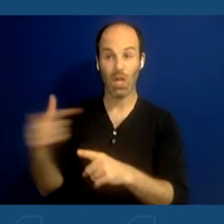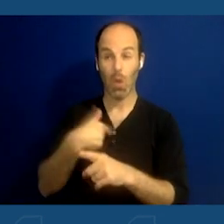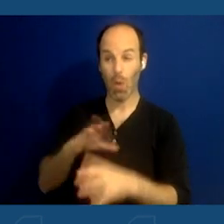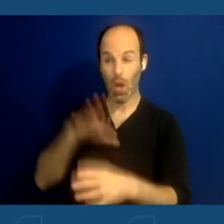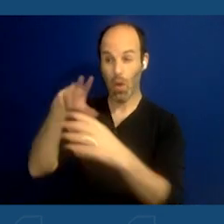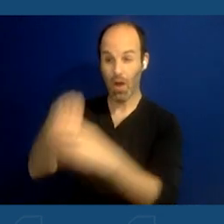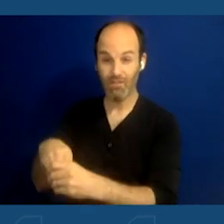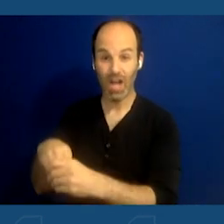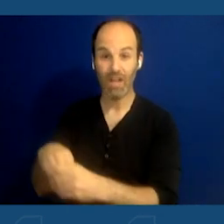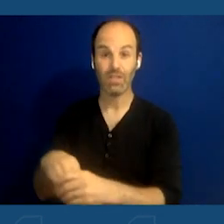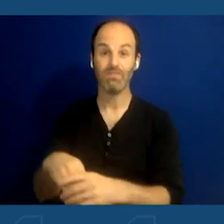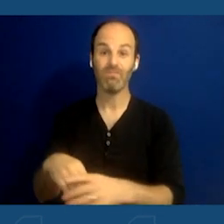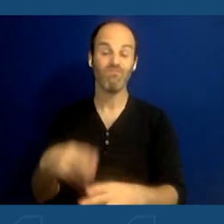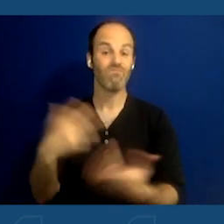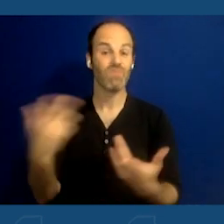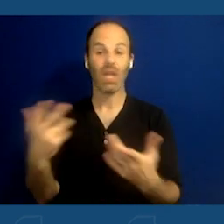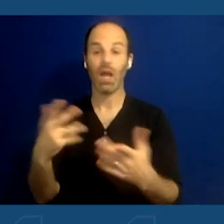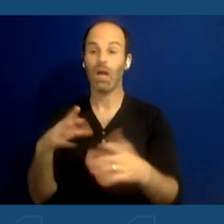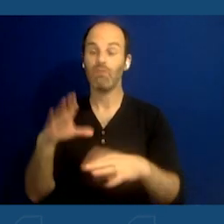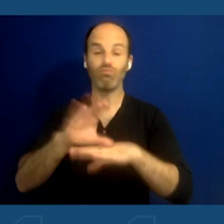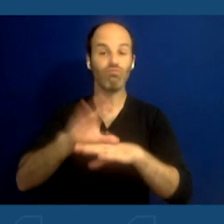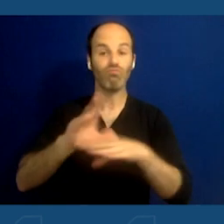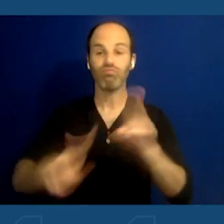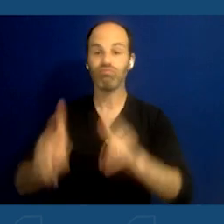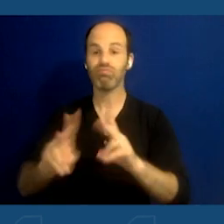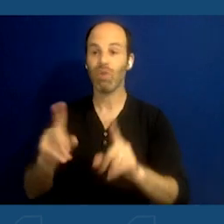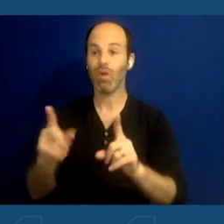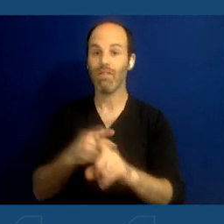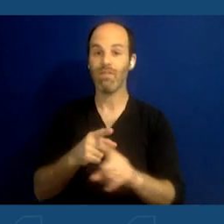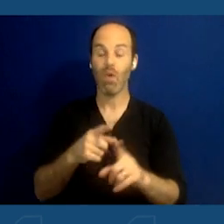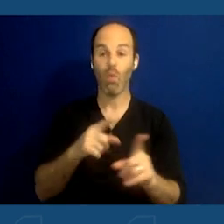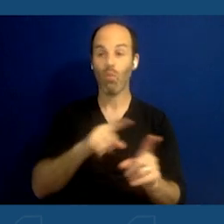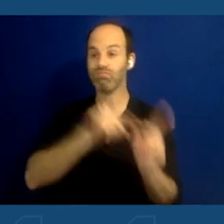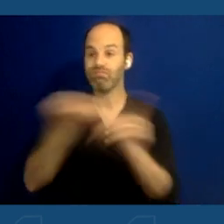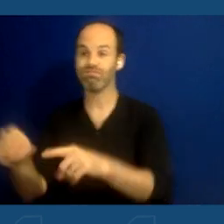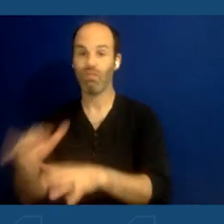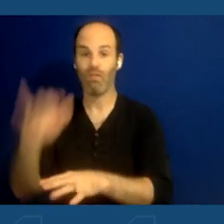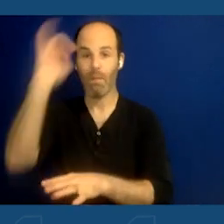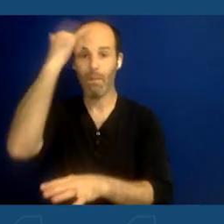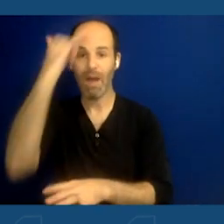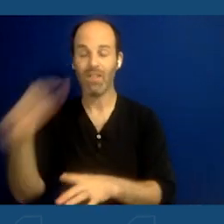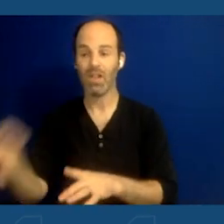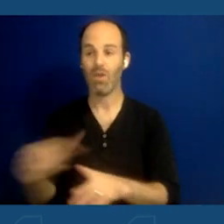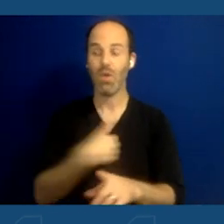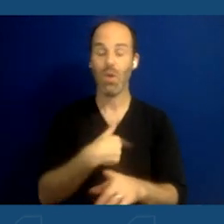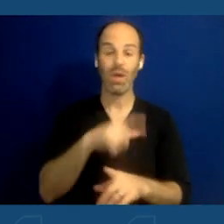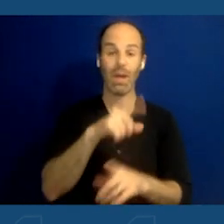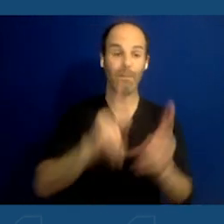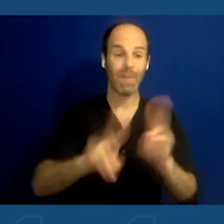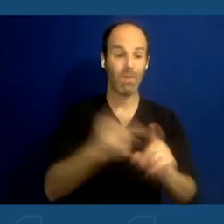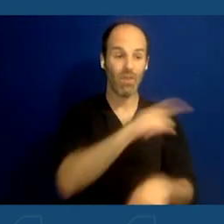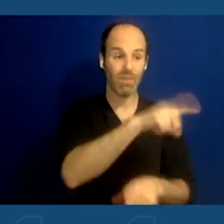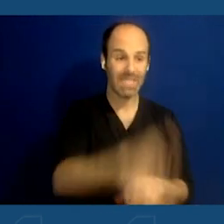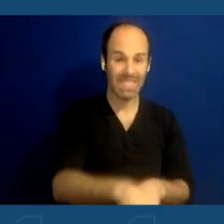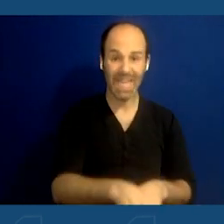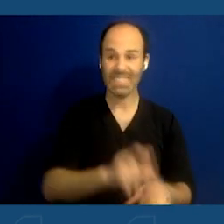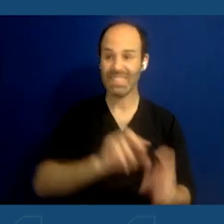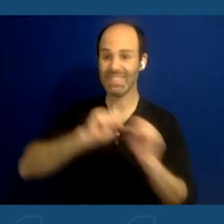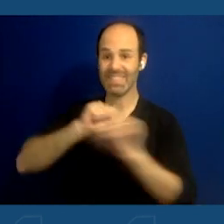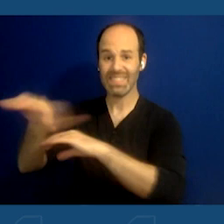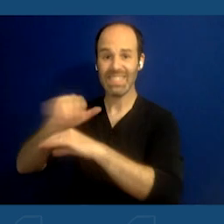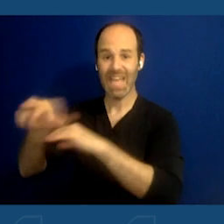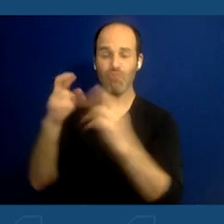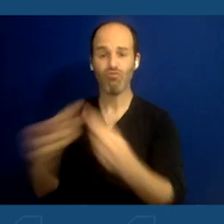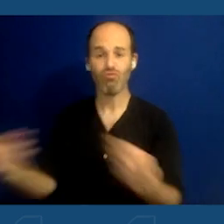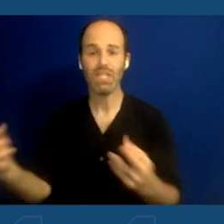Brooklyn went all the way to Buffalo and Texas, brought in resources, backpacks for kids, and just brought in food, and just